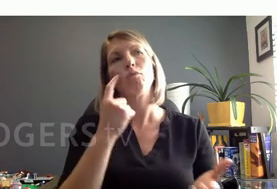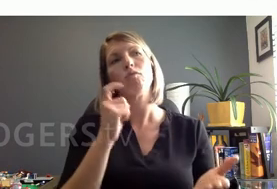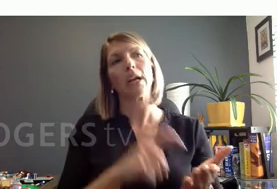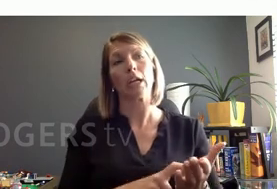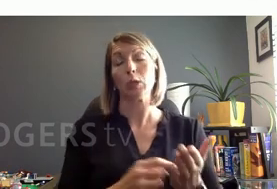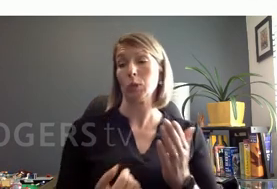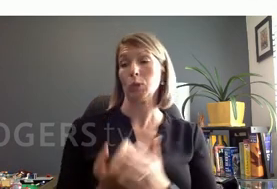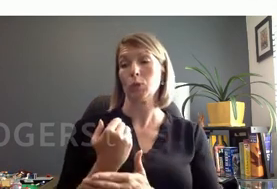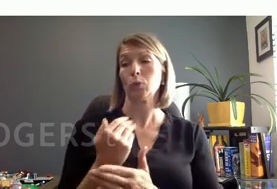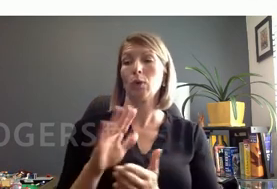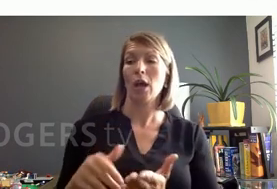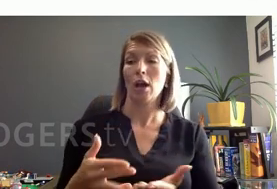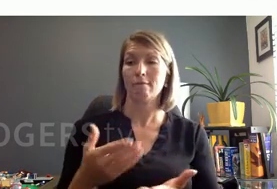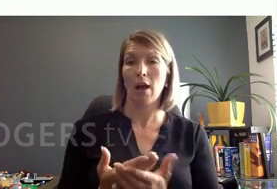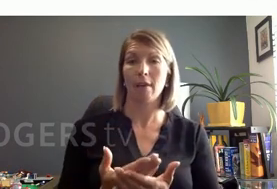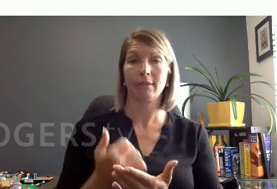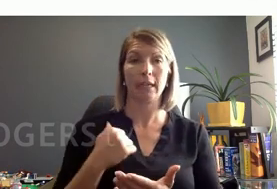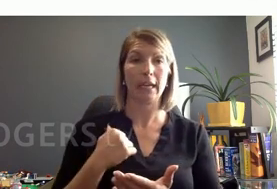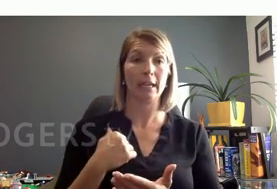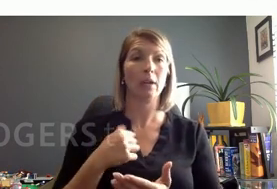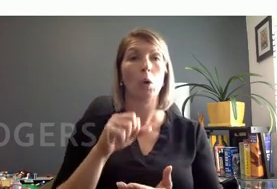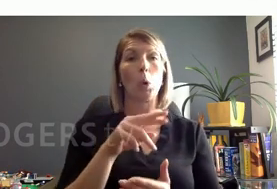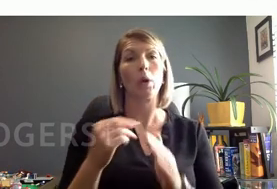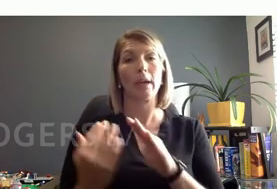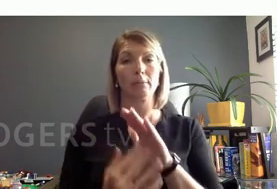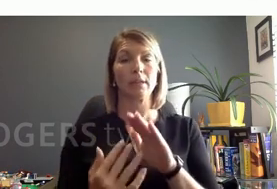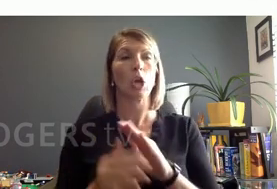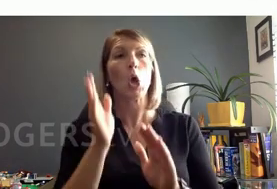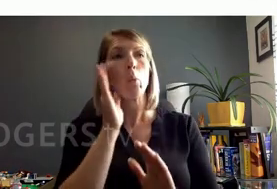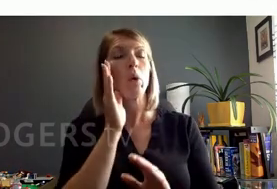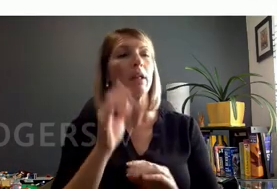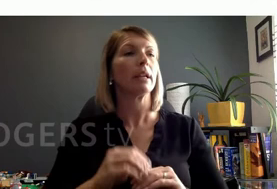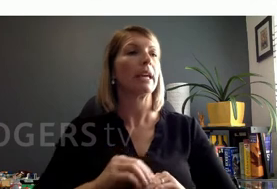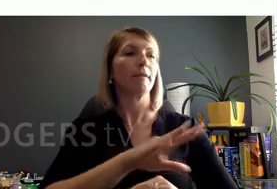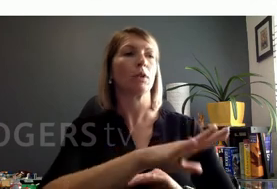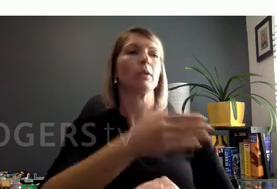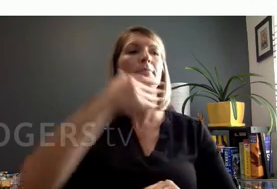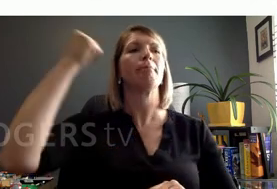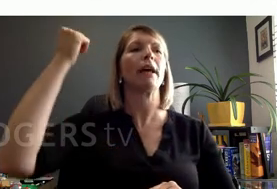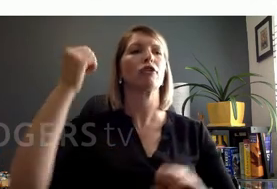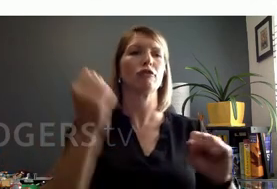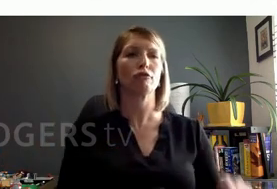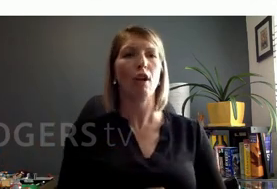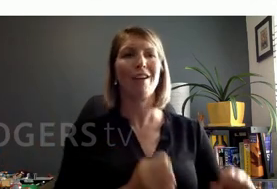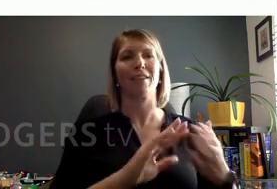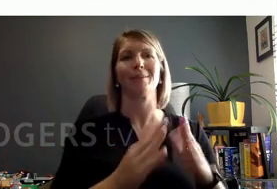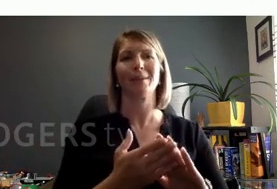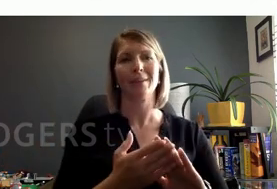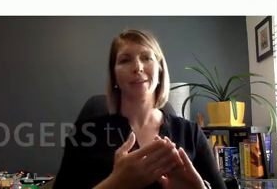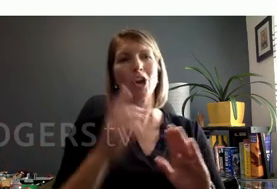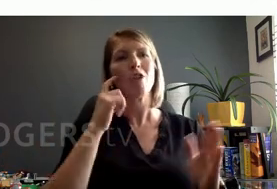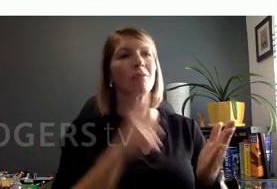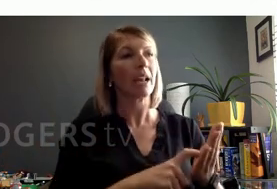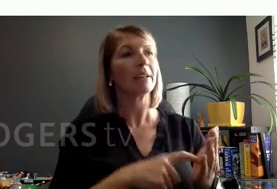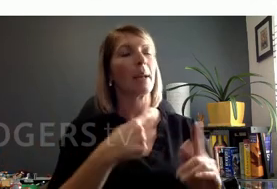come bring a lot to their community, so that our newcomers could be recognized and valued. And they can also have